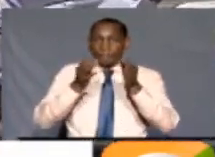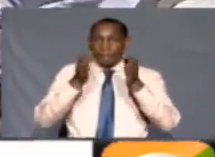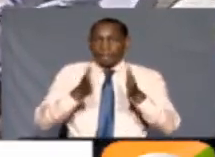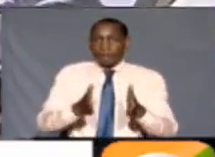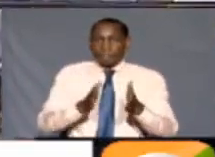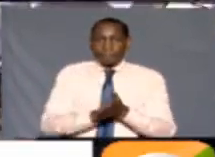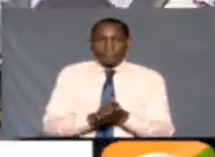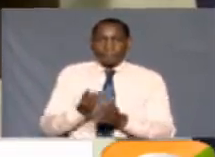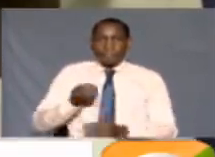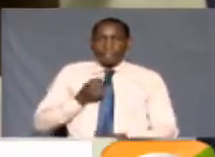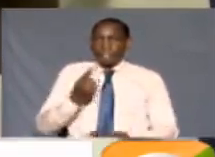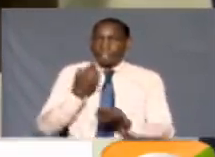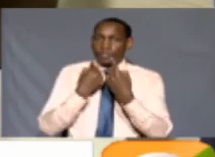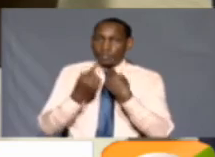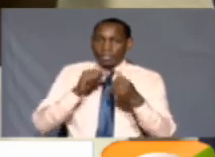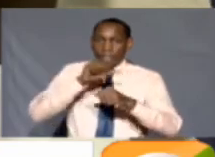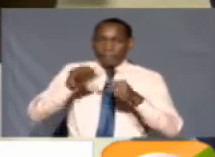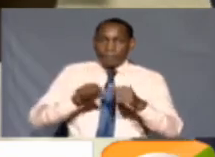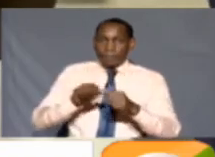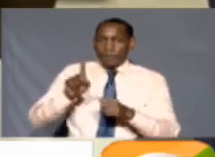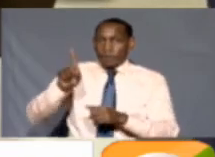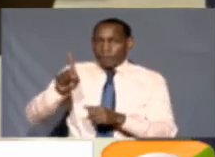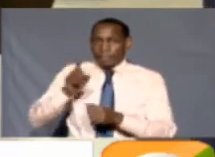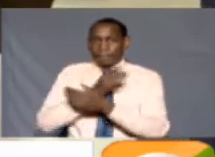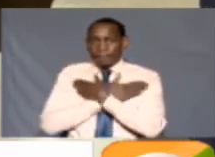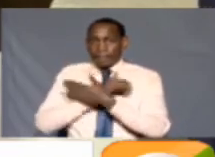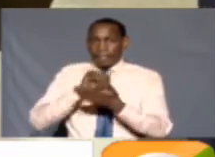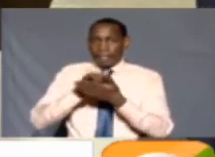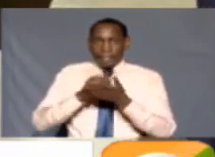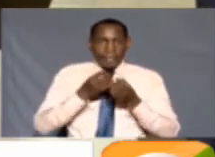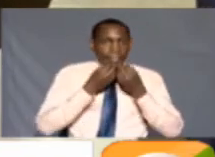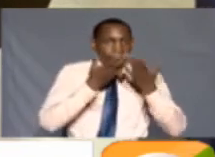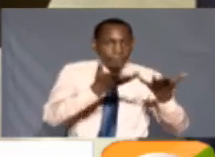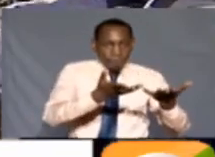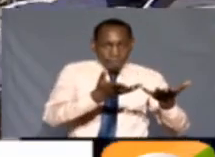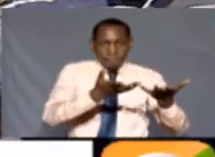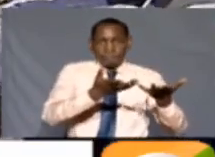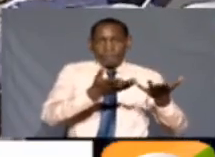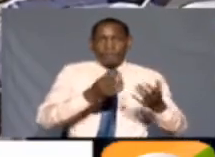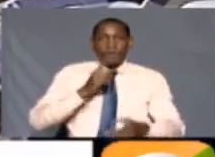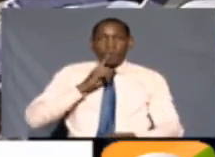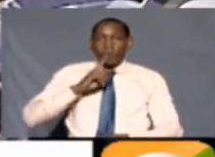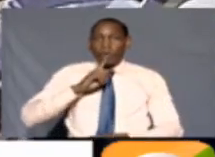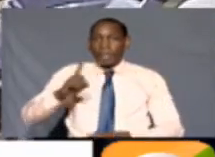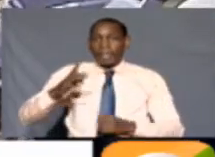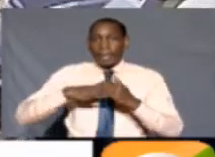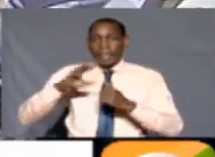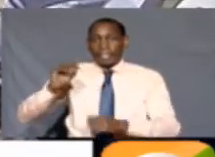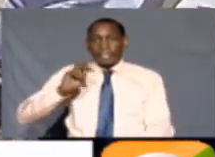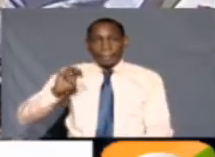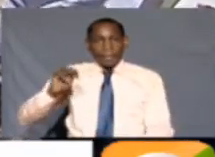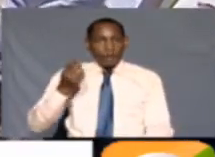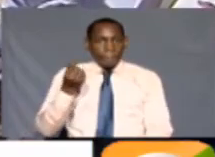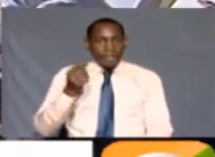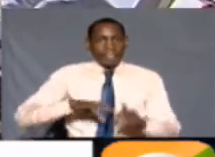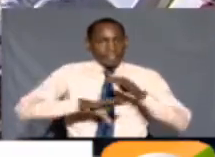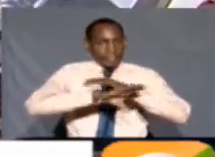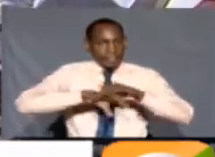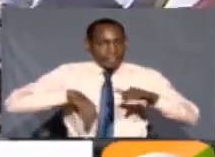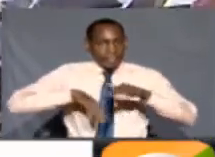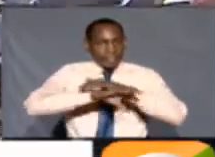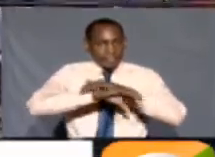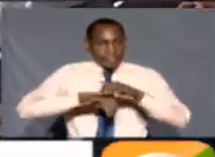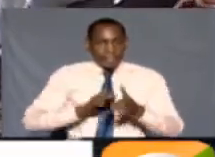Accountants. She'll be speaking to us about one of their own who blew the lid of 190 million shillings